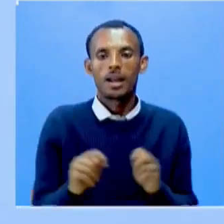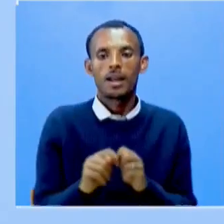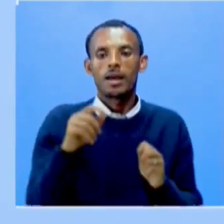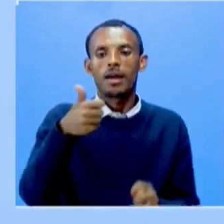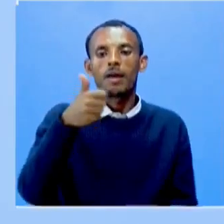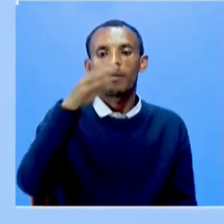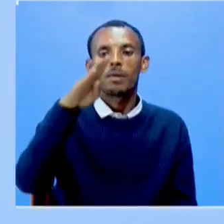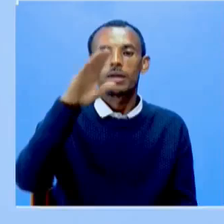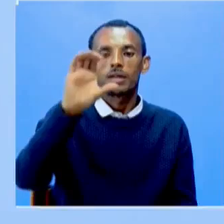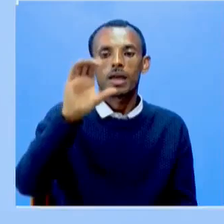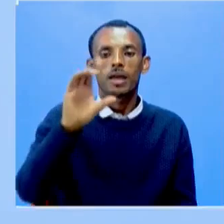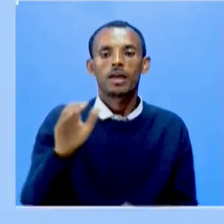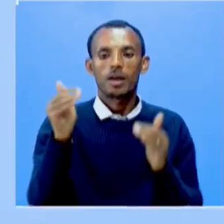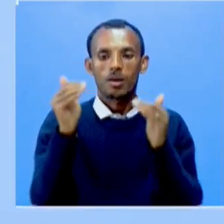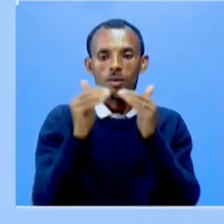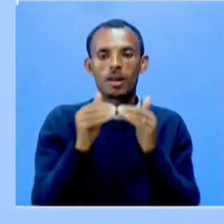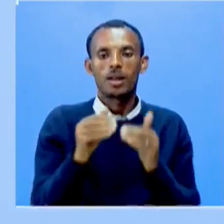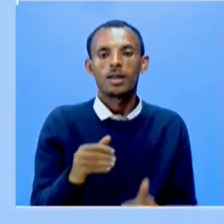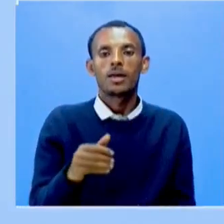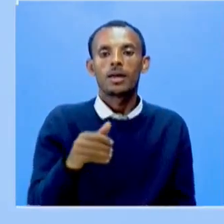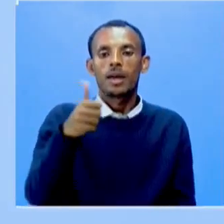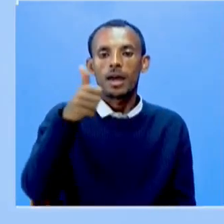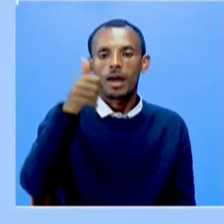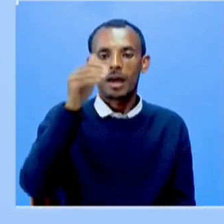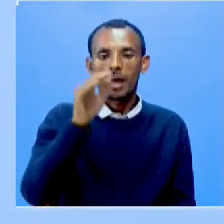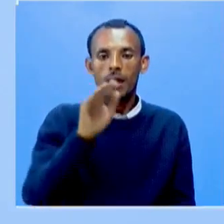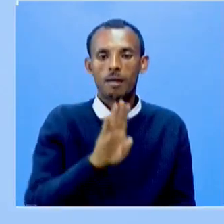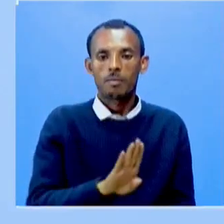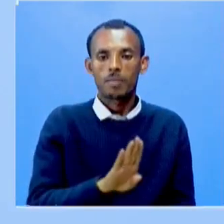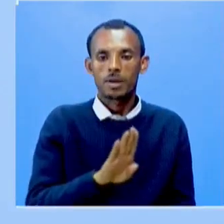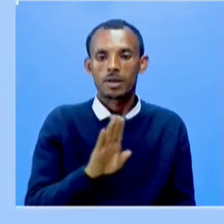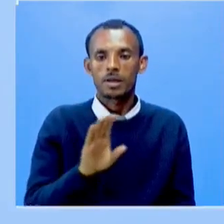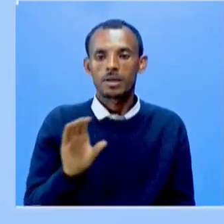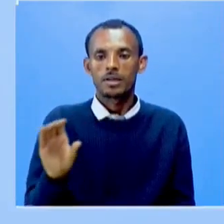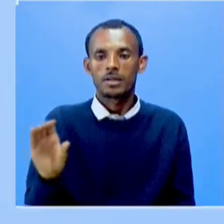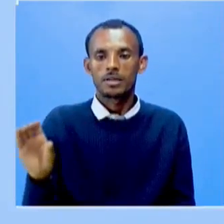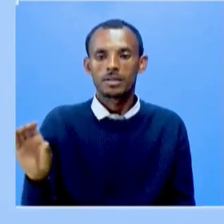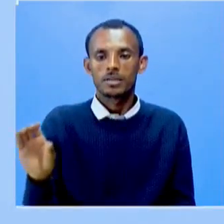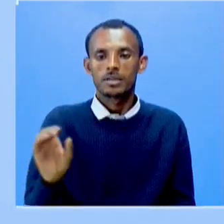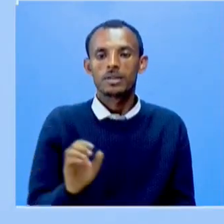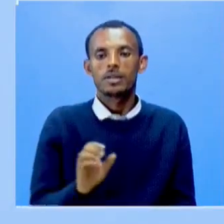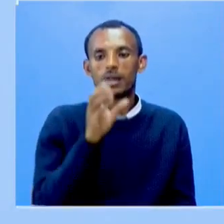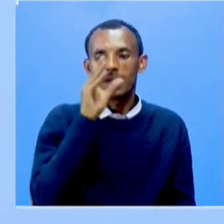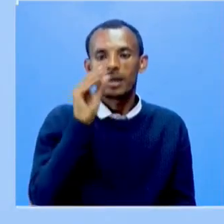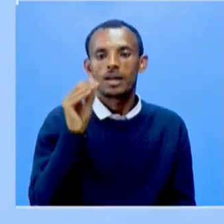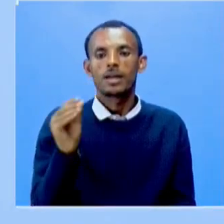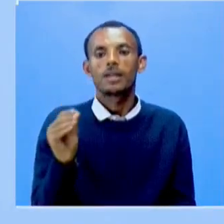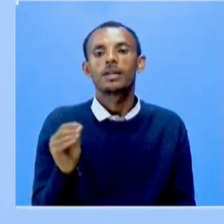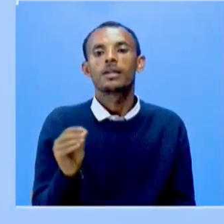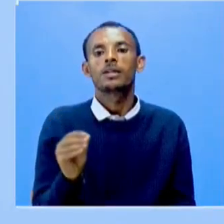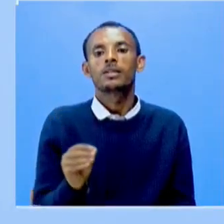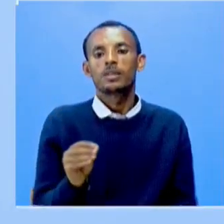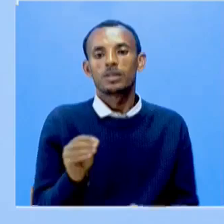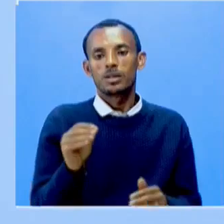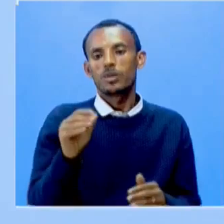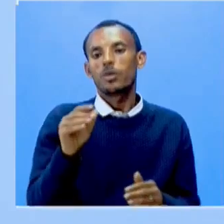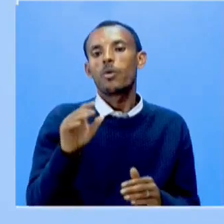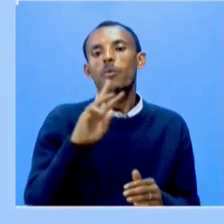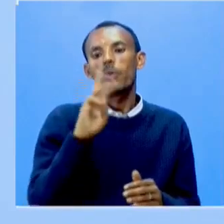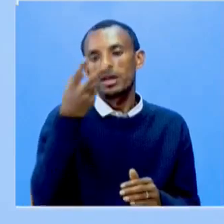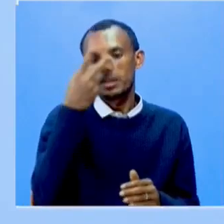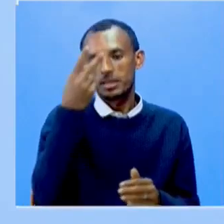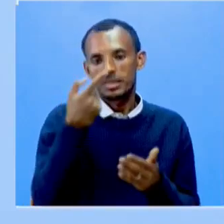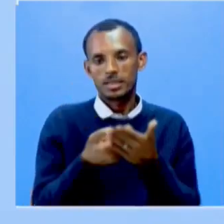one, A, B, and then C. From one mark, then you proceed to this